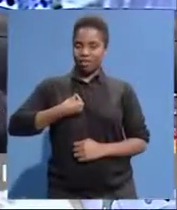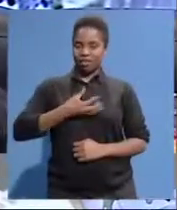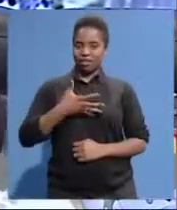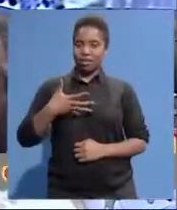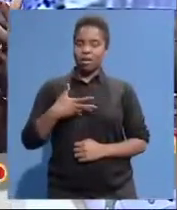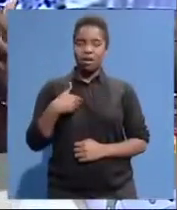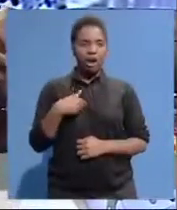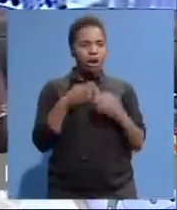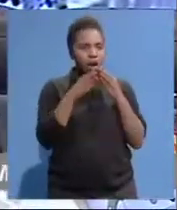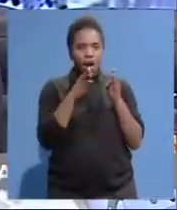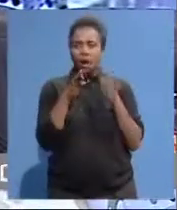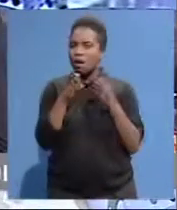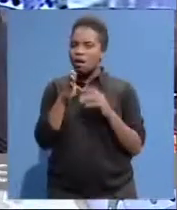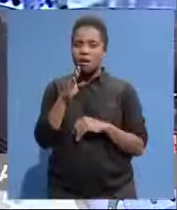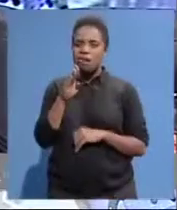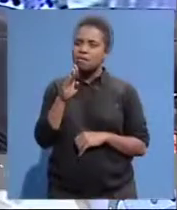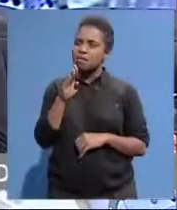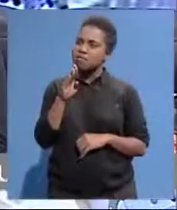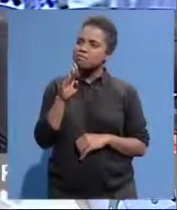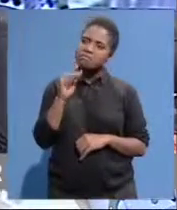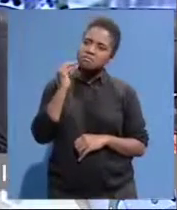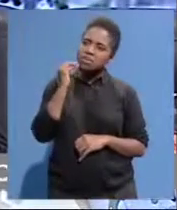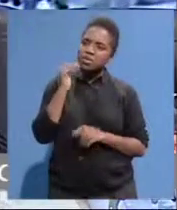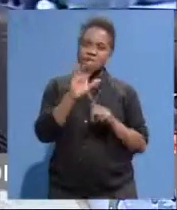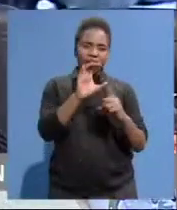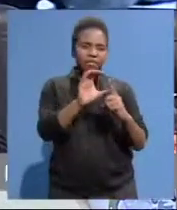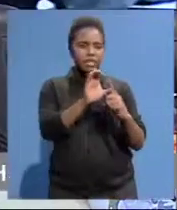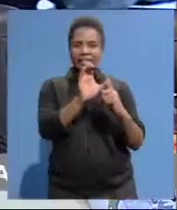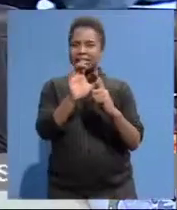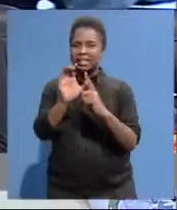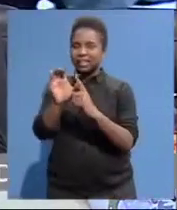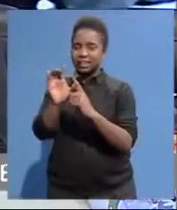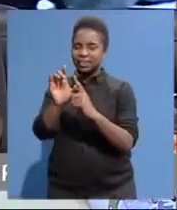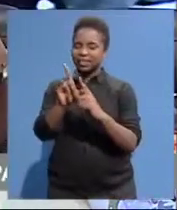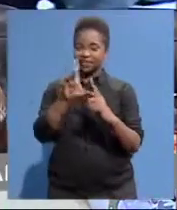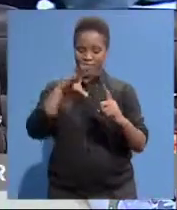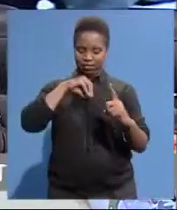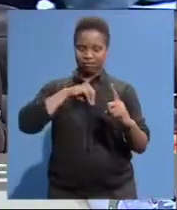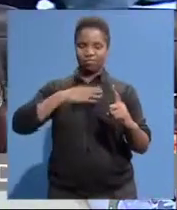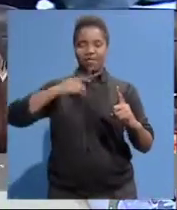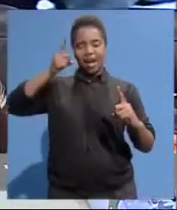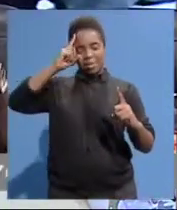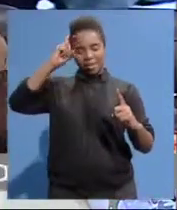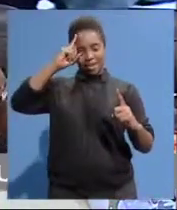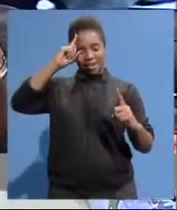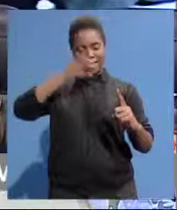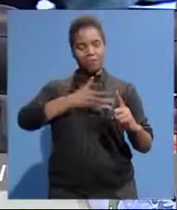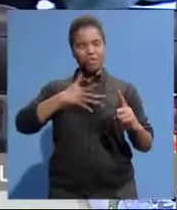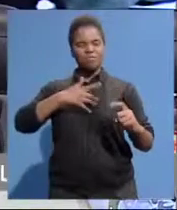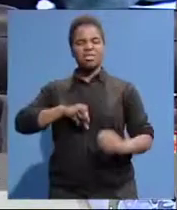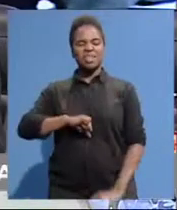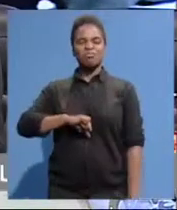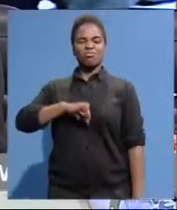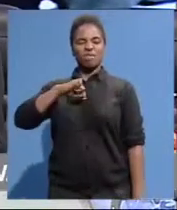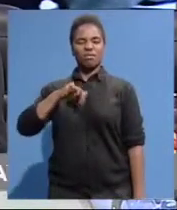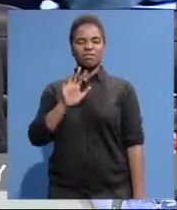exposed to so much Western culture, I hold on to that, you know, onto the Mamire Makeba spirit of saying, I'm black, I'm a woman, and I'm proud, you